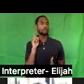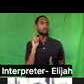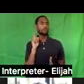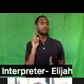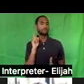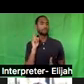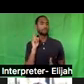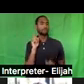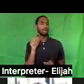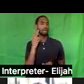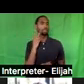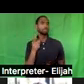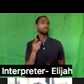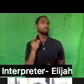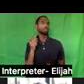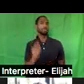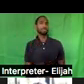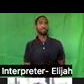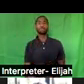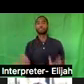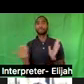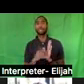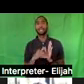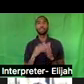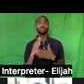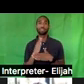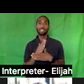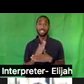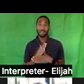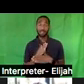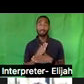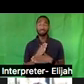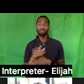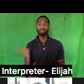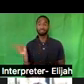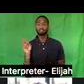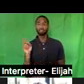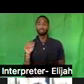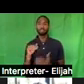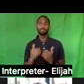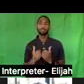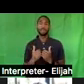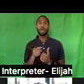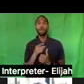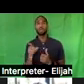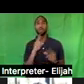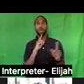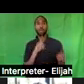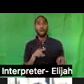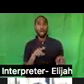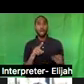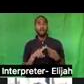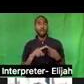you. So again, we're just sharing some of how you responded on